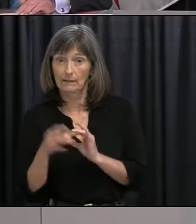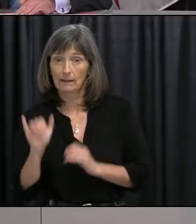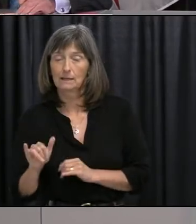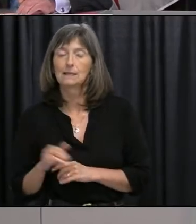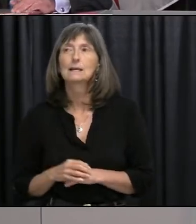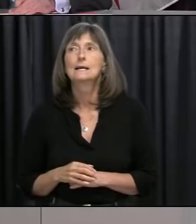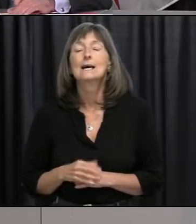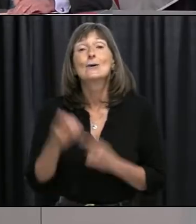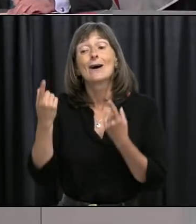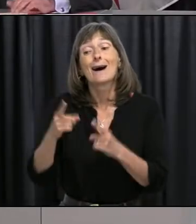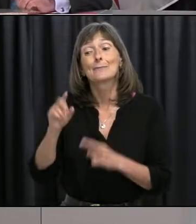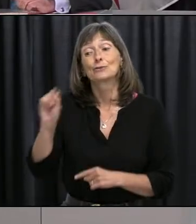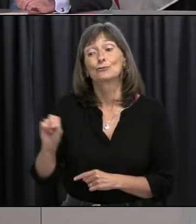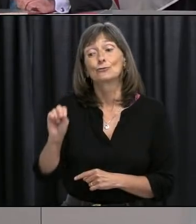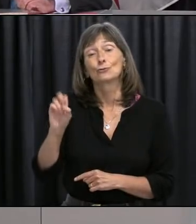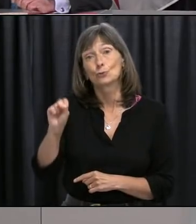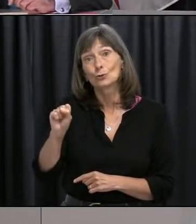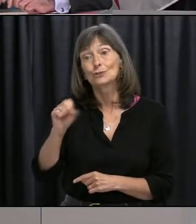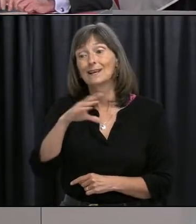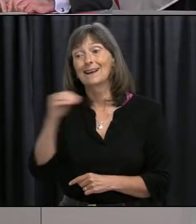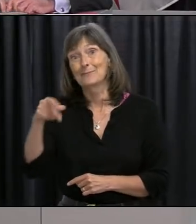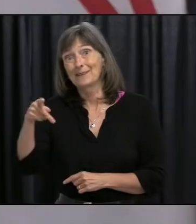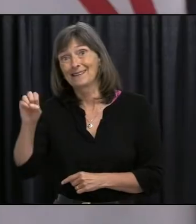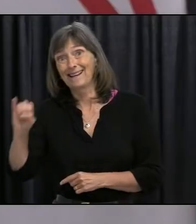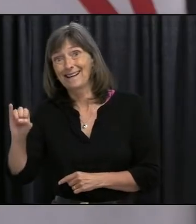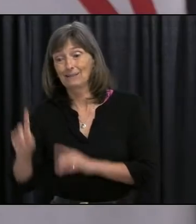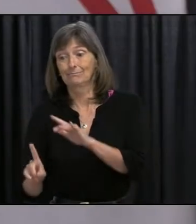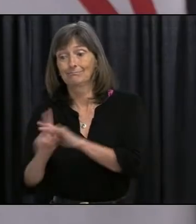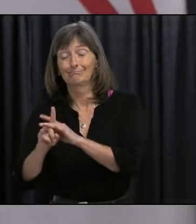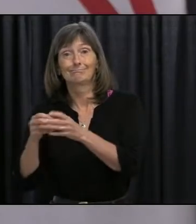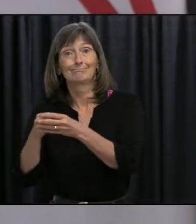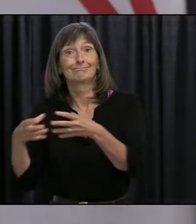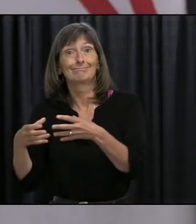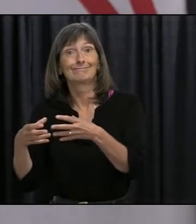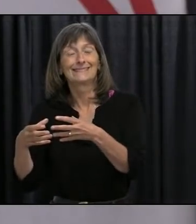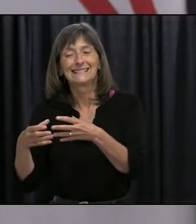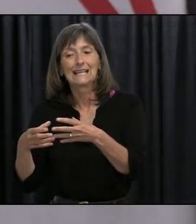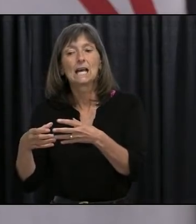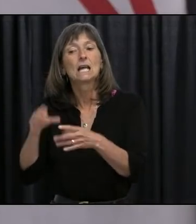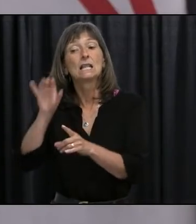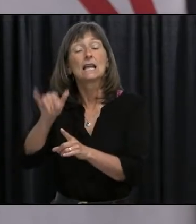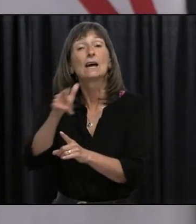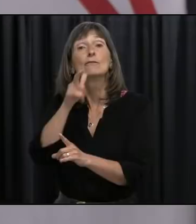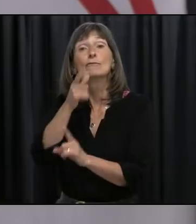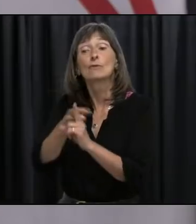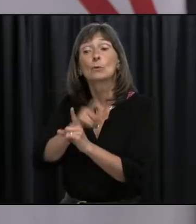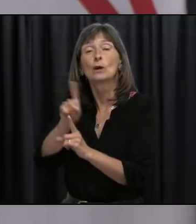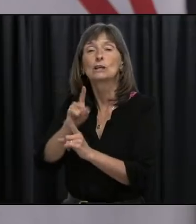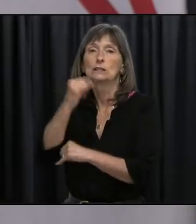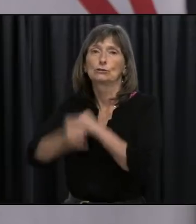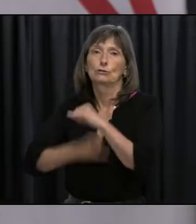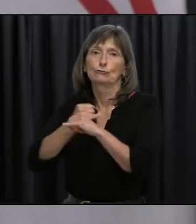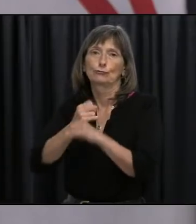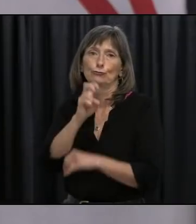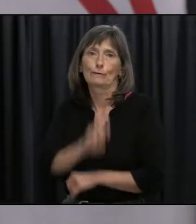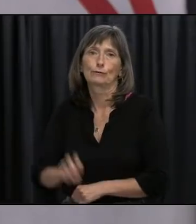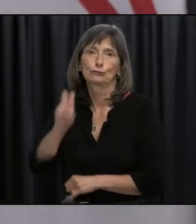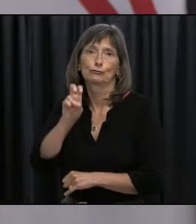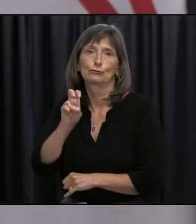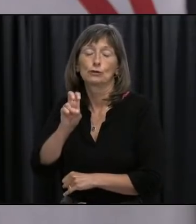was indeed an international traveler with a final destination that was going to PEI. So they had landed